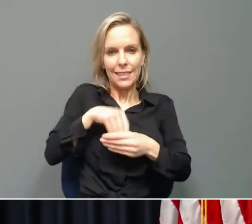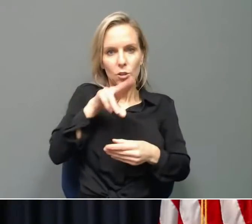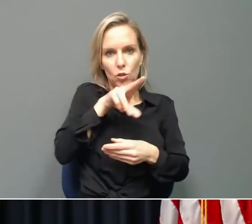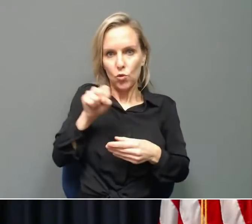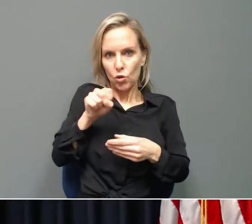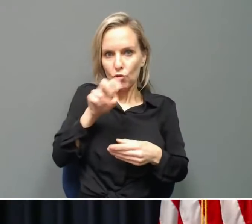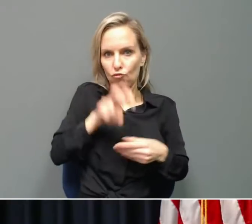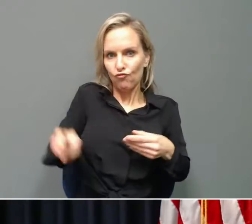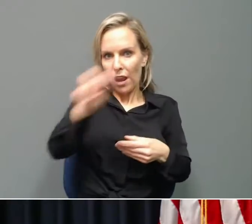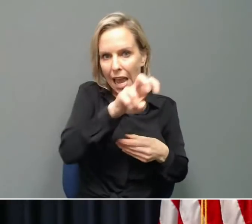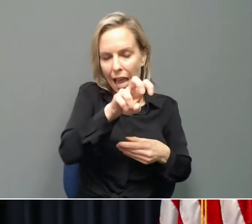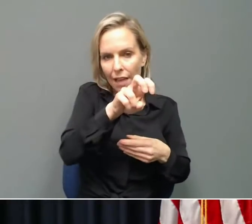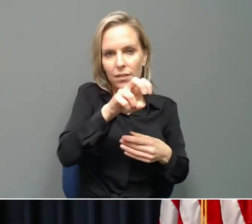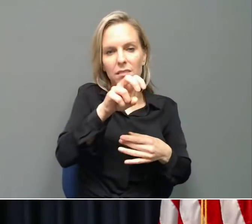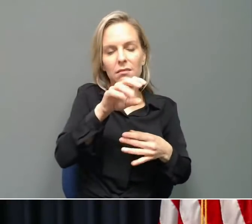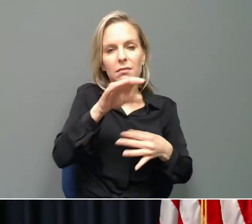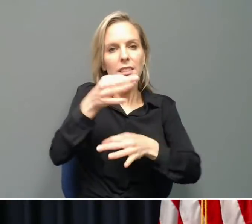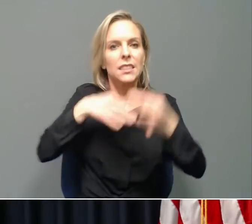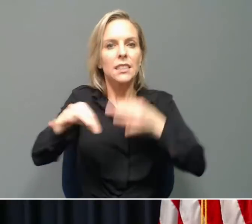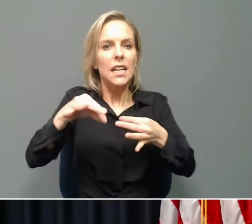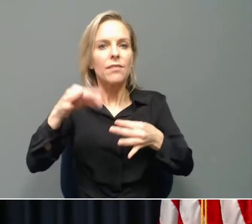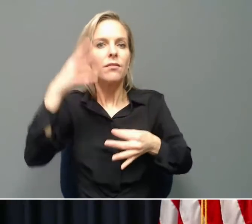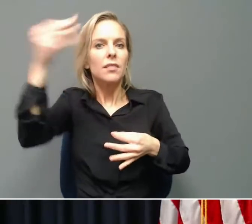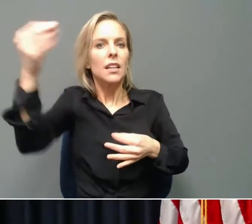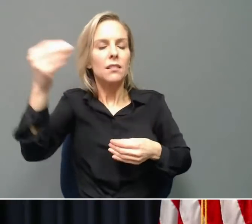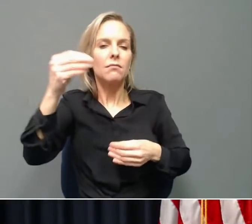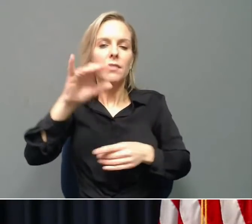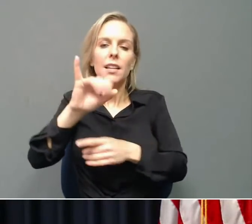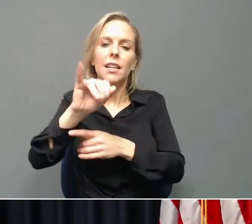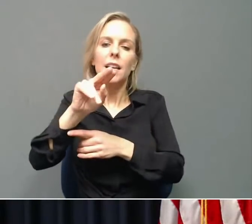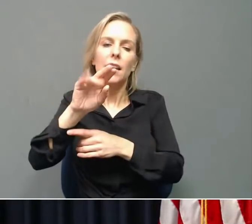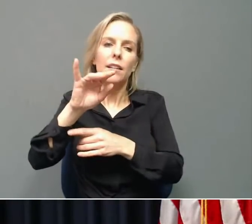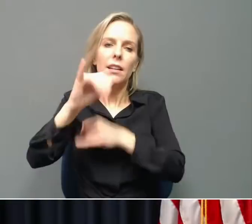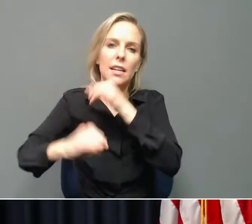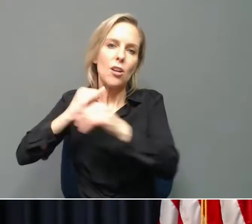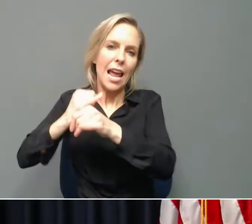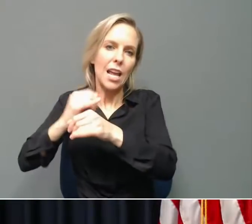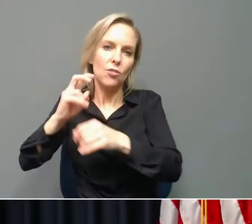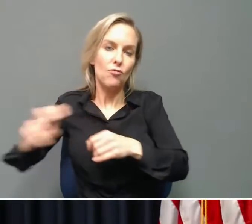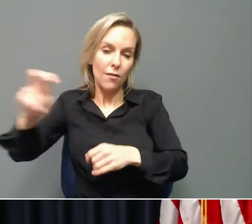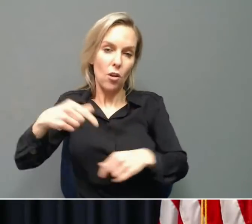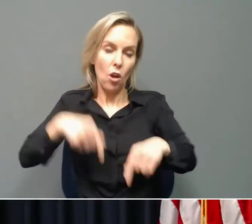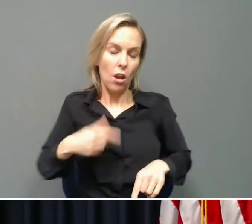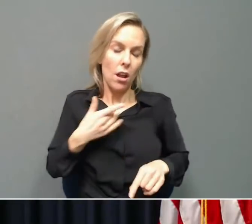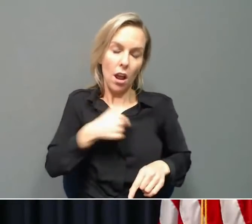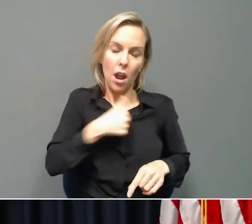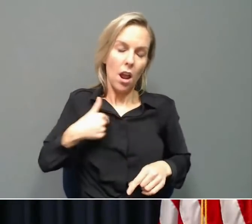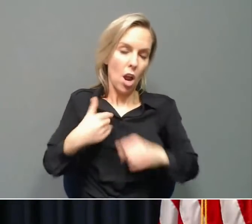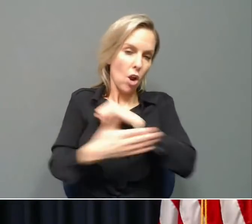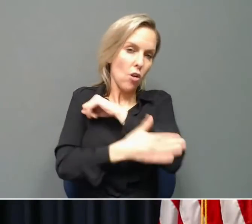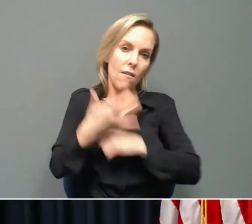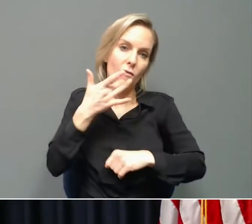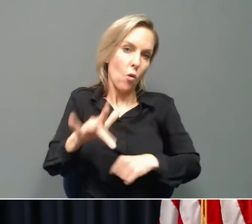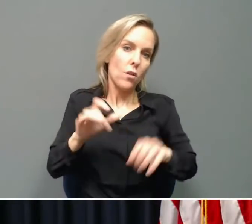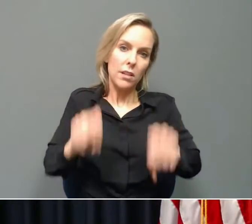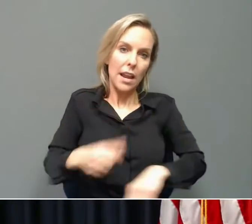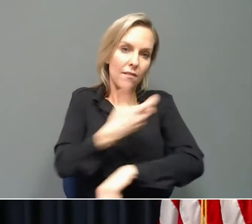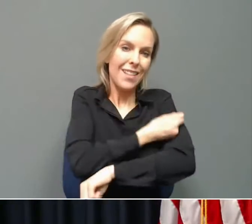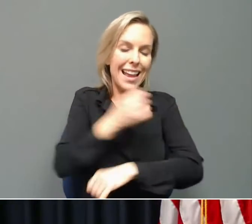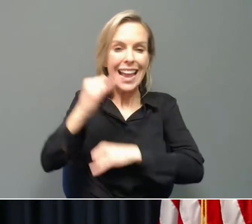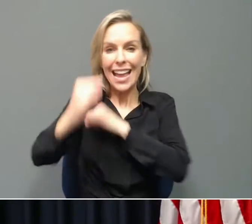States, where a really large proportion of our country has the good fortune to be vaccinated. International travel still brings with